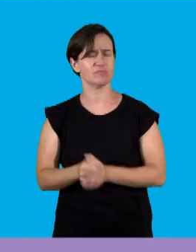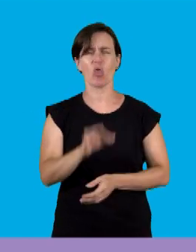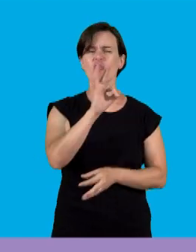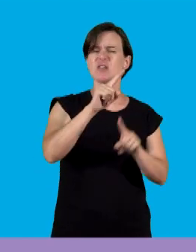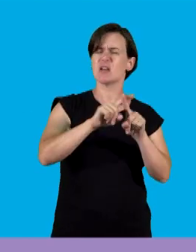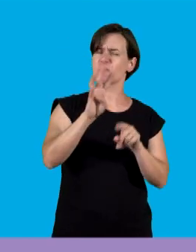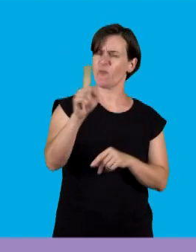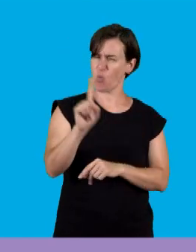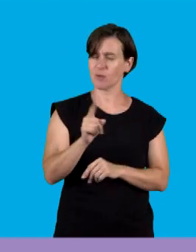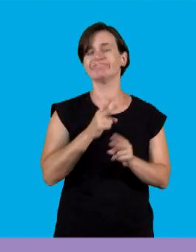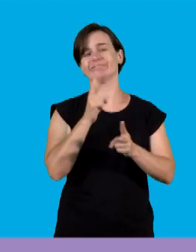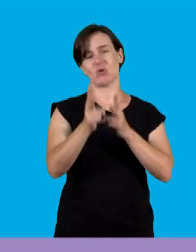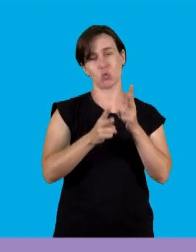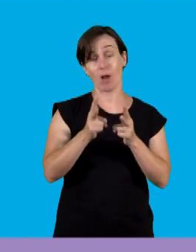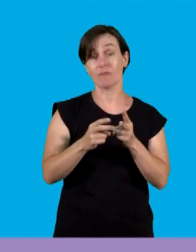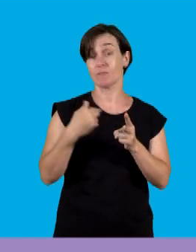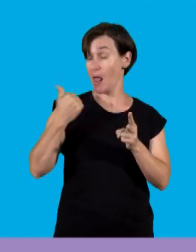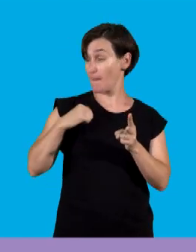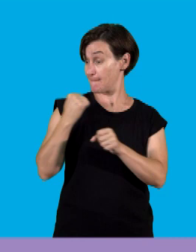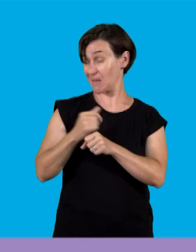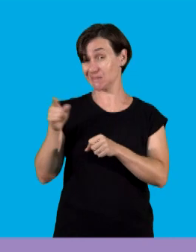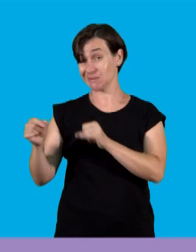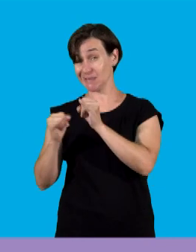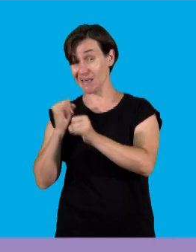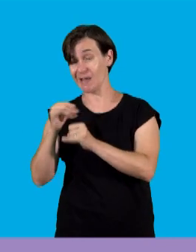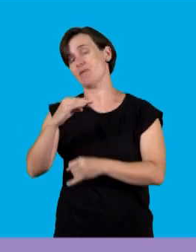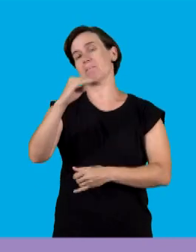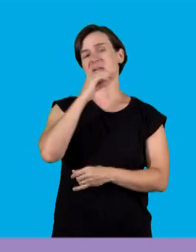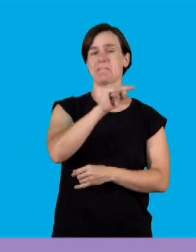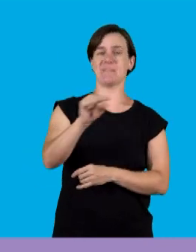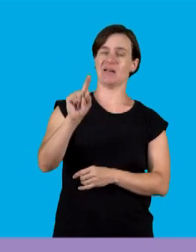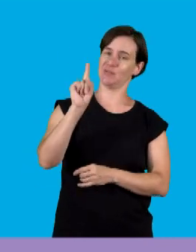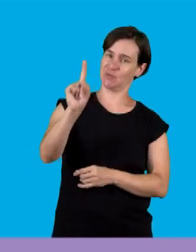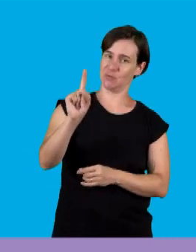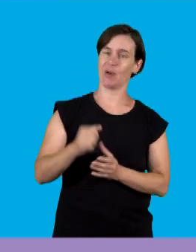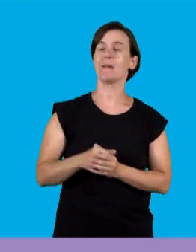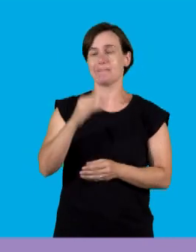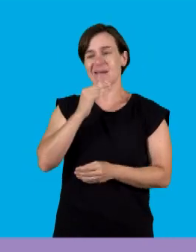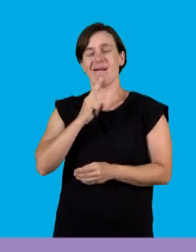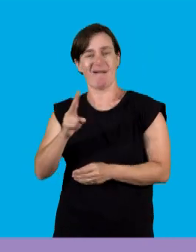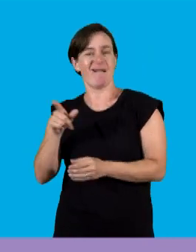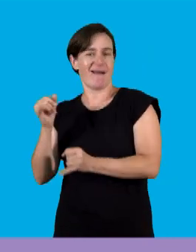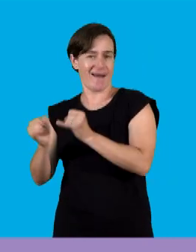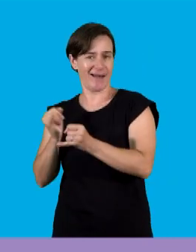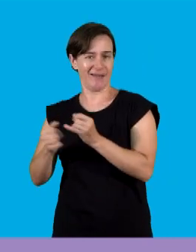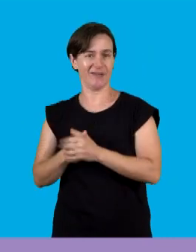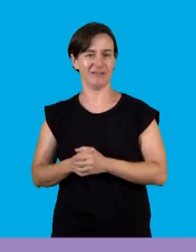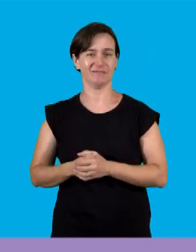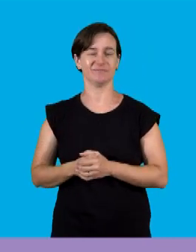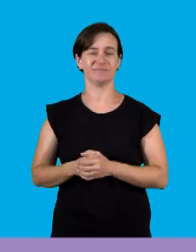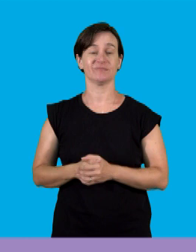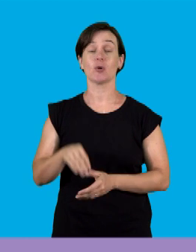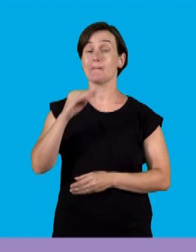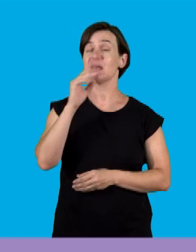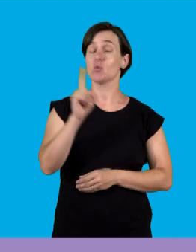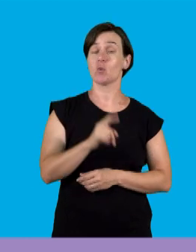So 3 multiplied by 4 is 12, but when we subtract 1, we definitely get an 11. So this